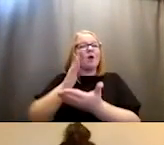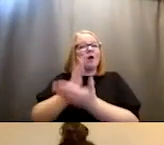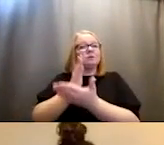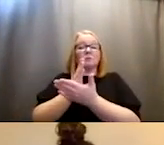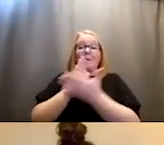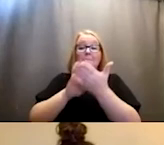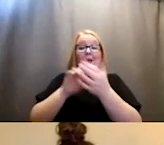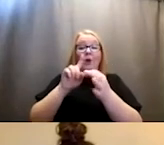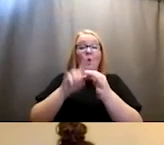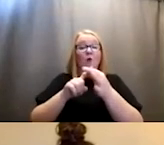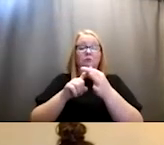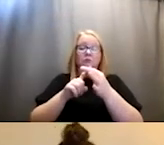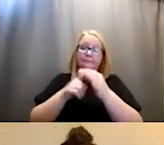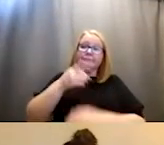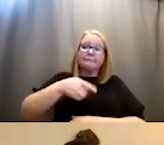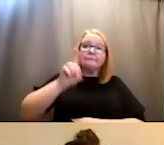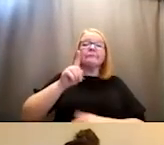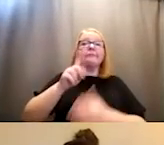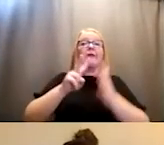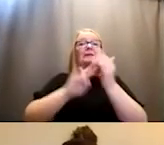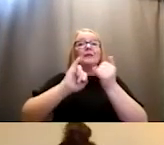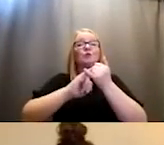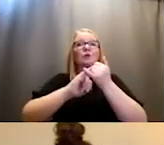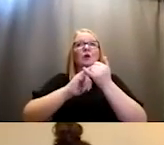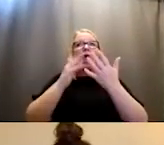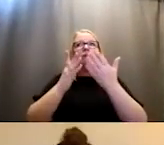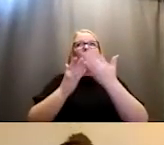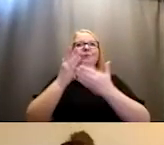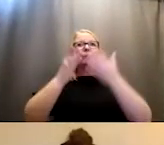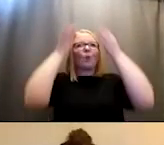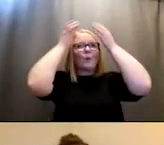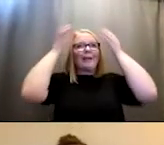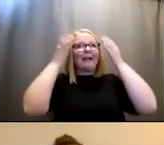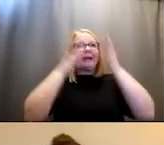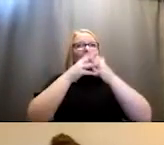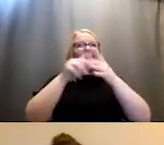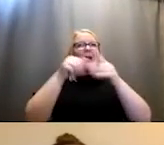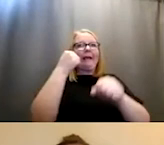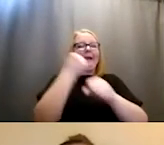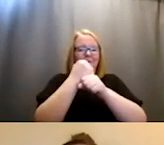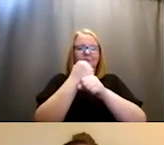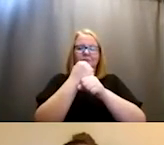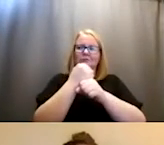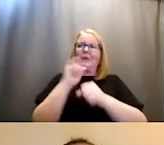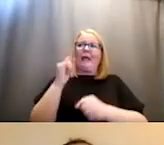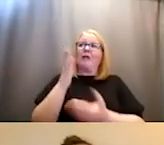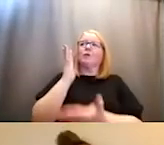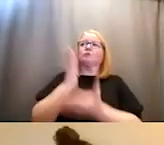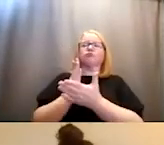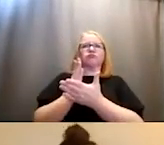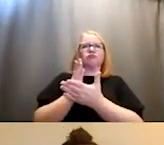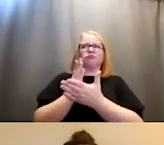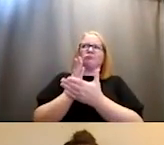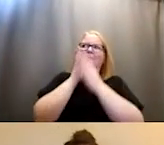Mary sent her off and she had a Vidal Sassoon bobbed wig commissioned for her that she would have to wear whenever she was doing the fashion shows. So it was